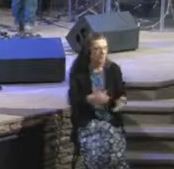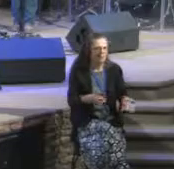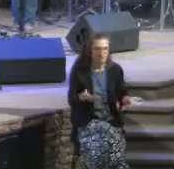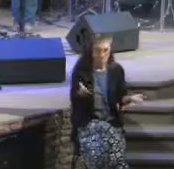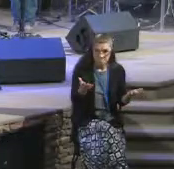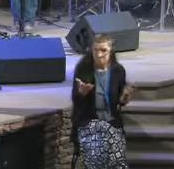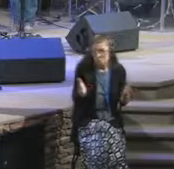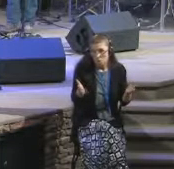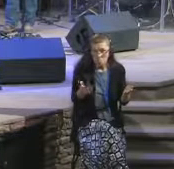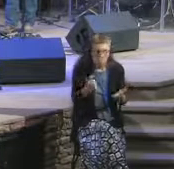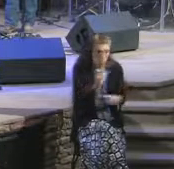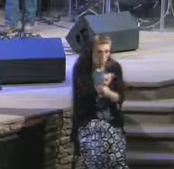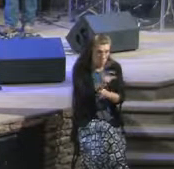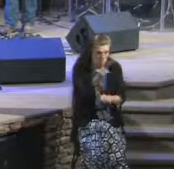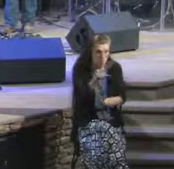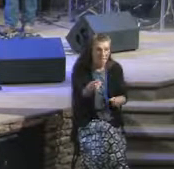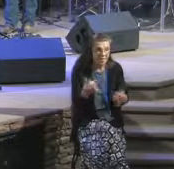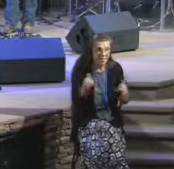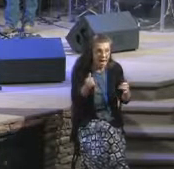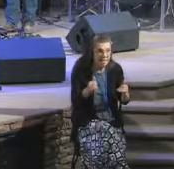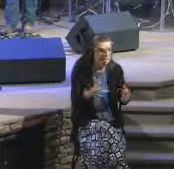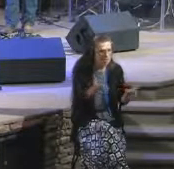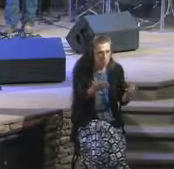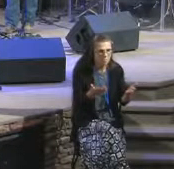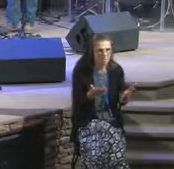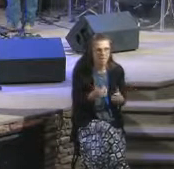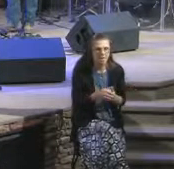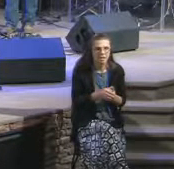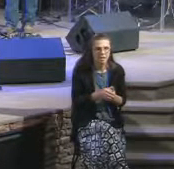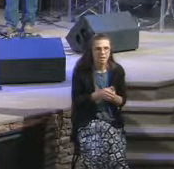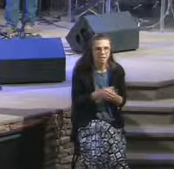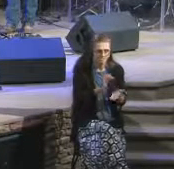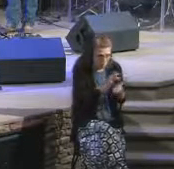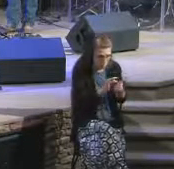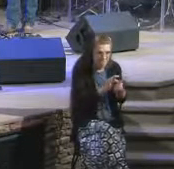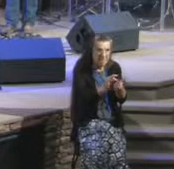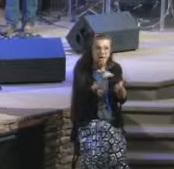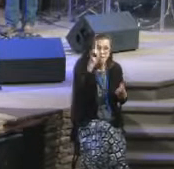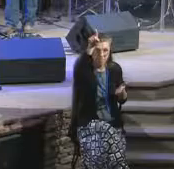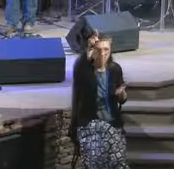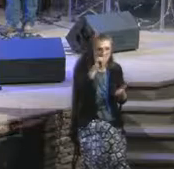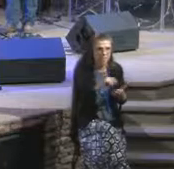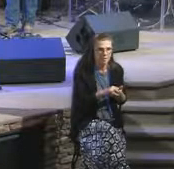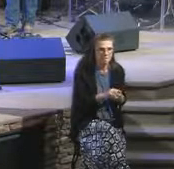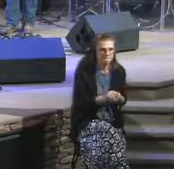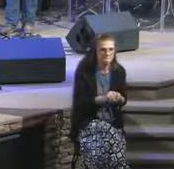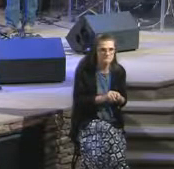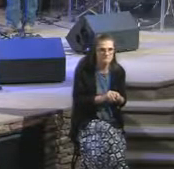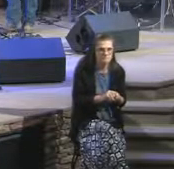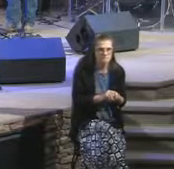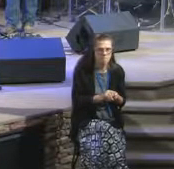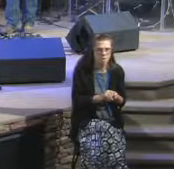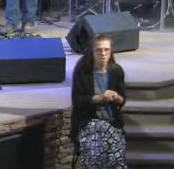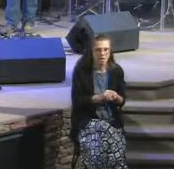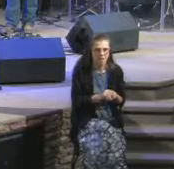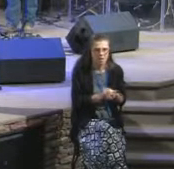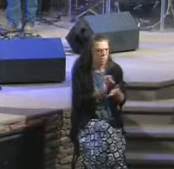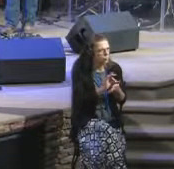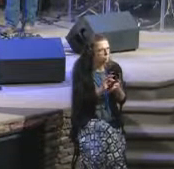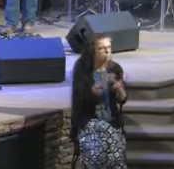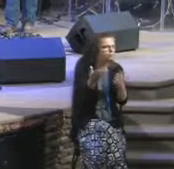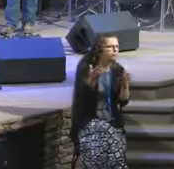events, one of the games, and whatnot, there's a sign-up place in the foyer in there. I think it's we got a whiteboard or